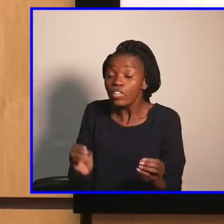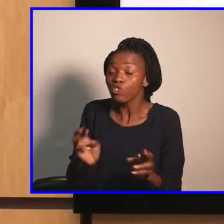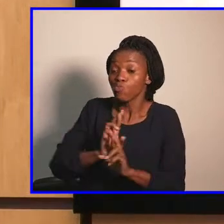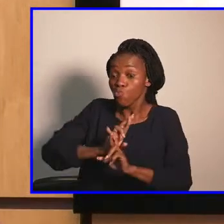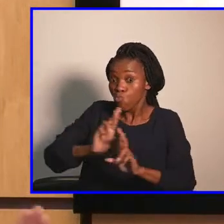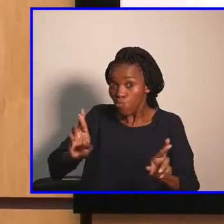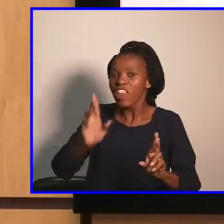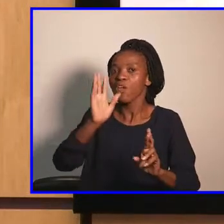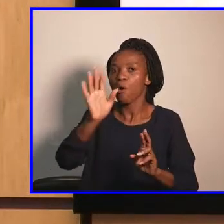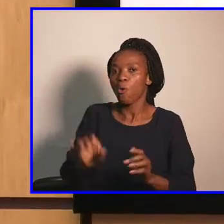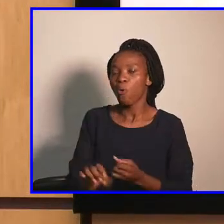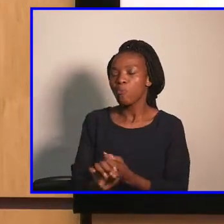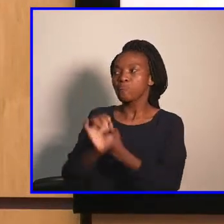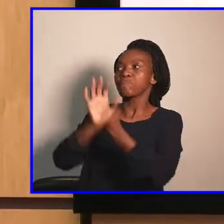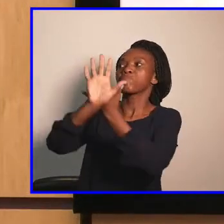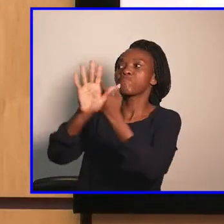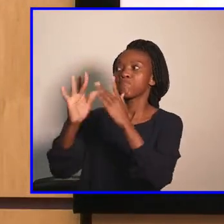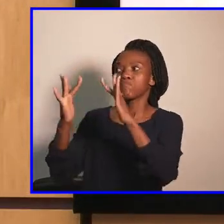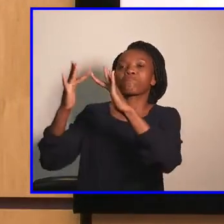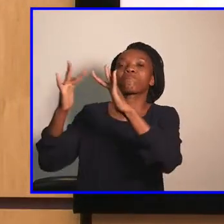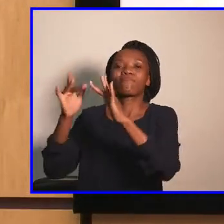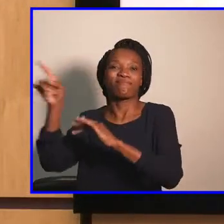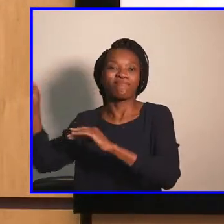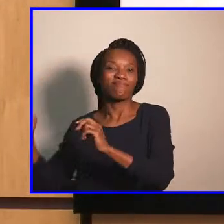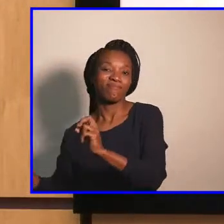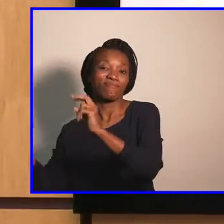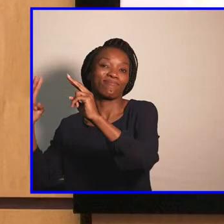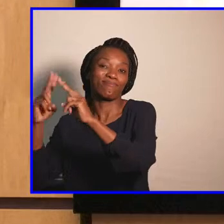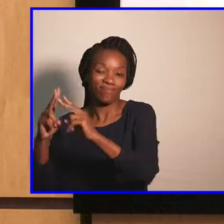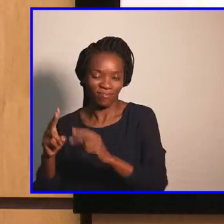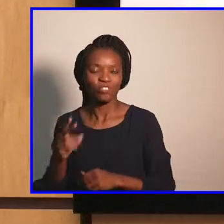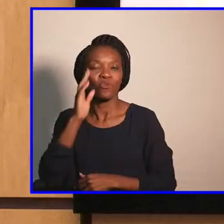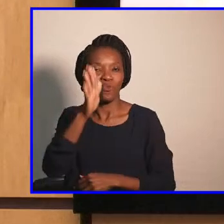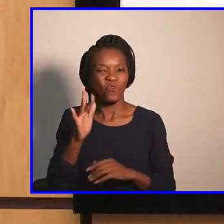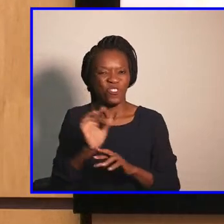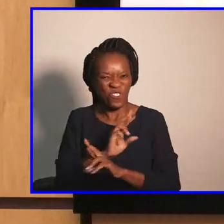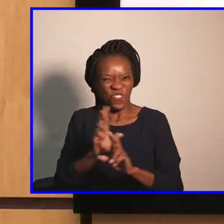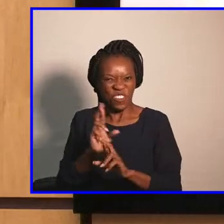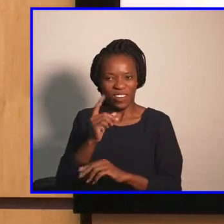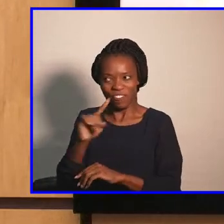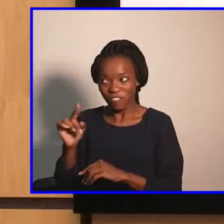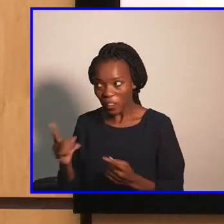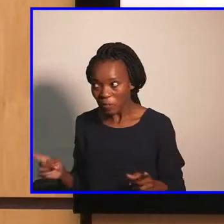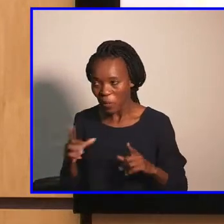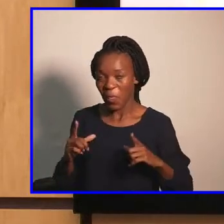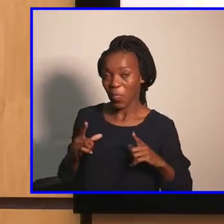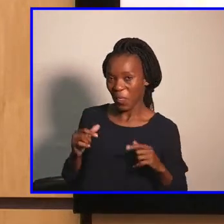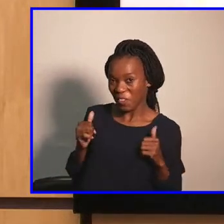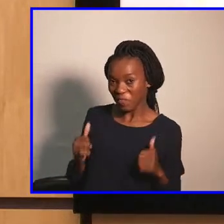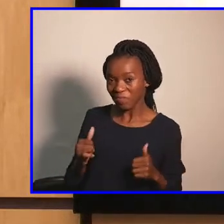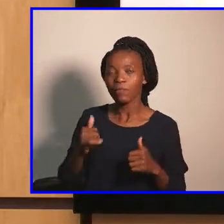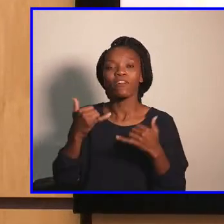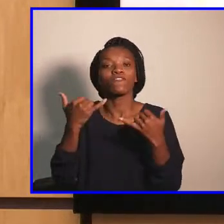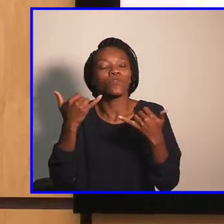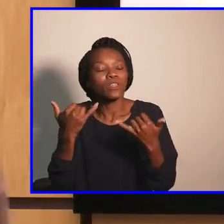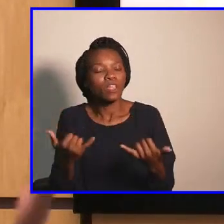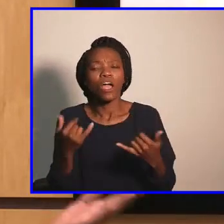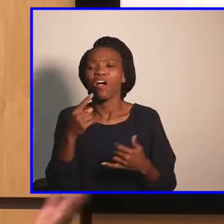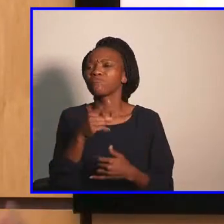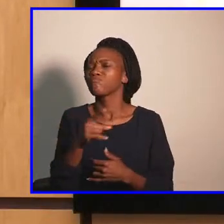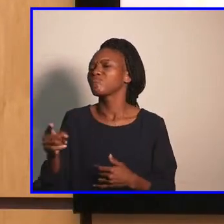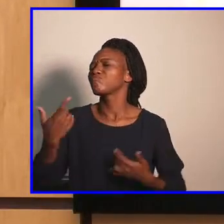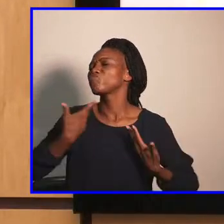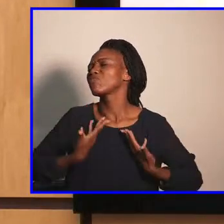stream live. And when they're ready again to come up, we will be ready for them. I think so. But in the meantime, you are free